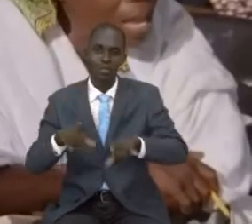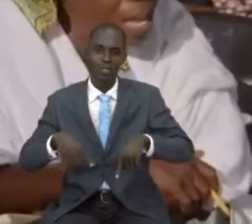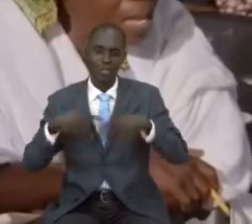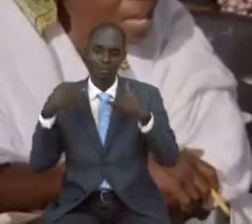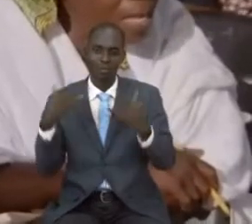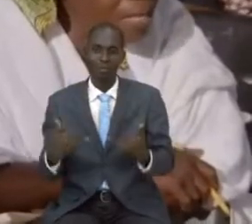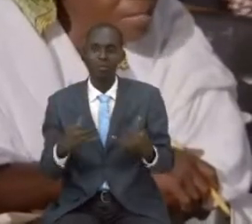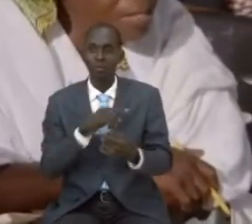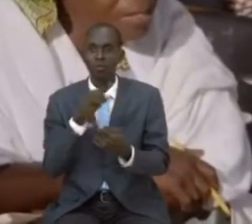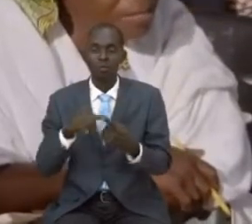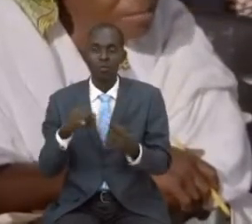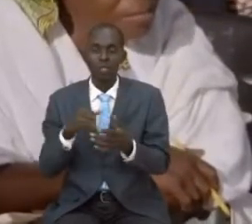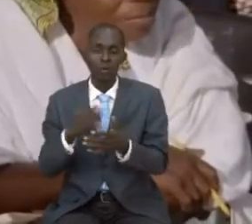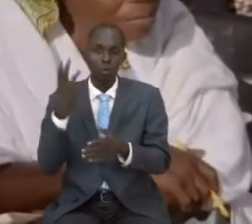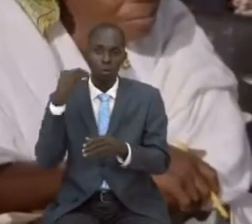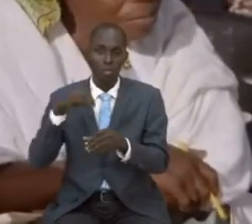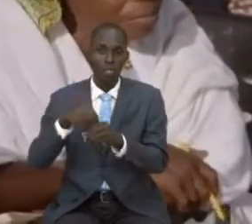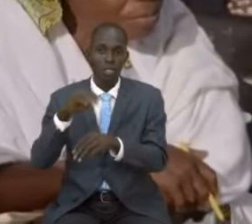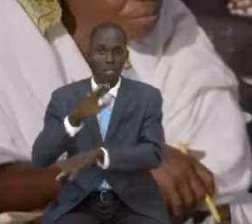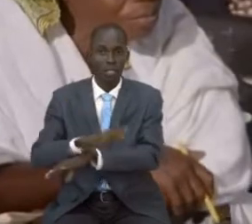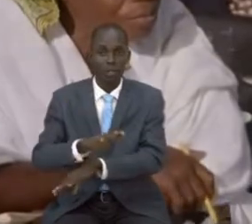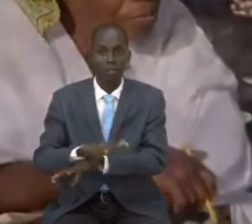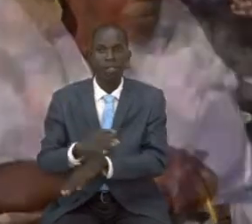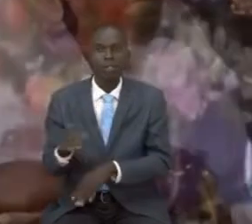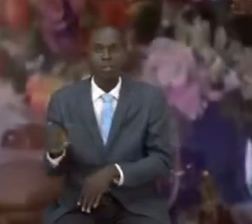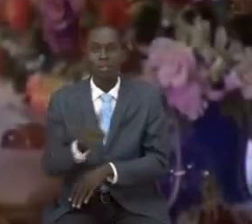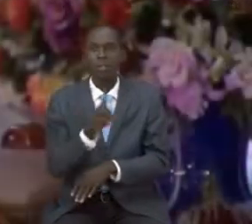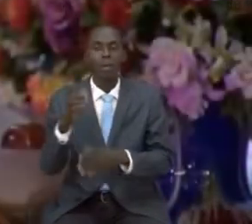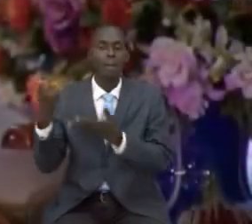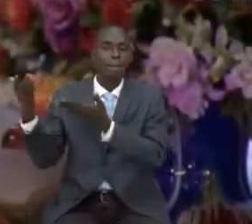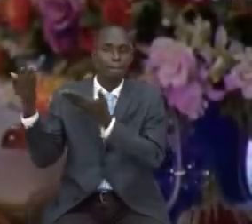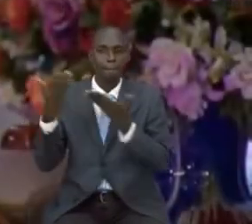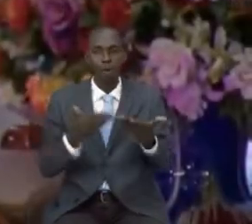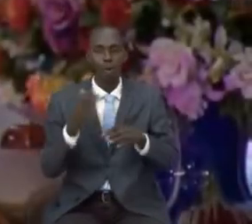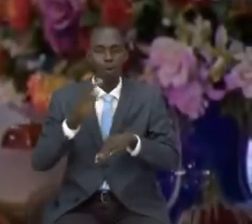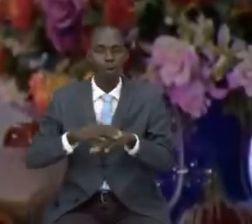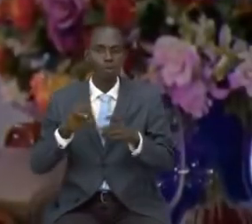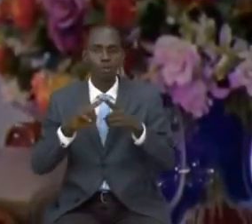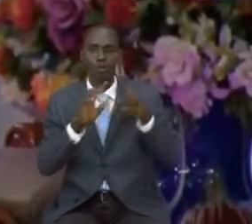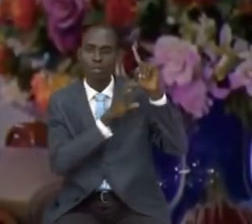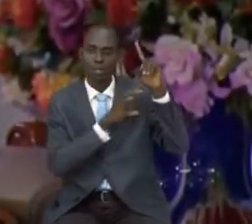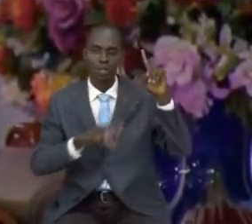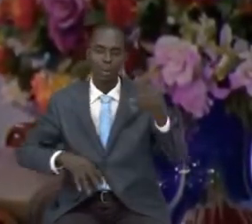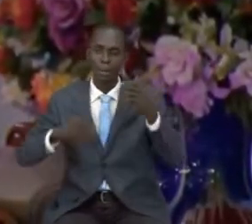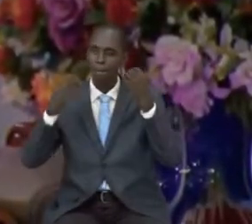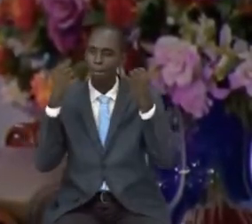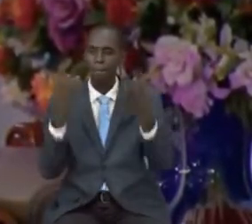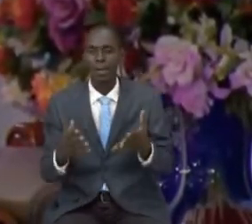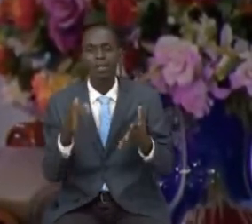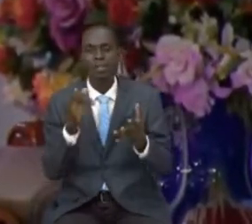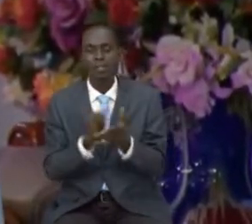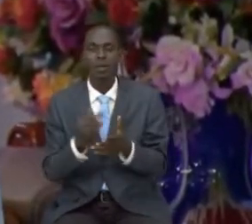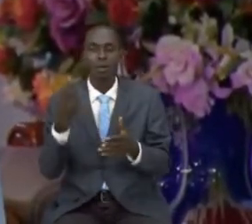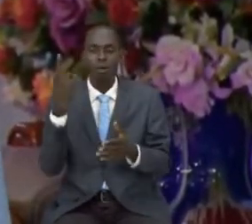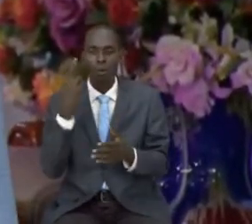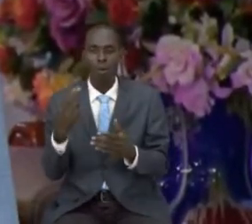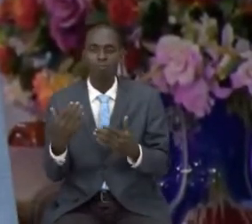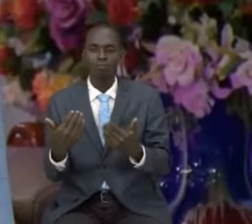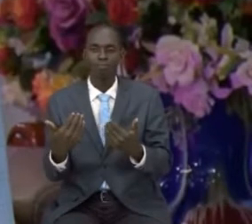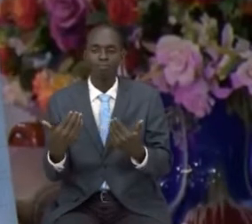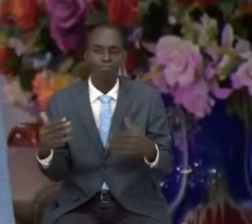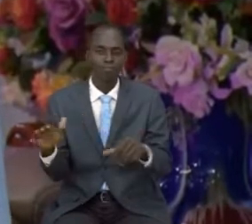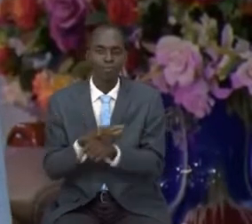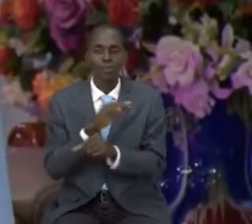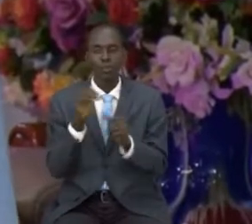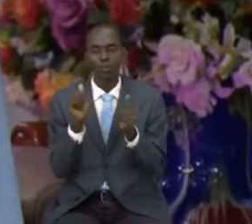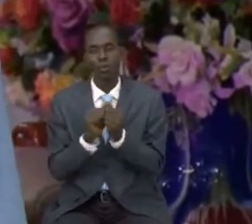the evening was come, they brought unto him many that were possessed